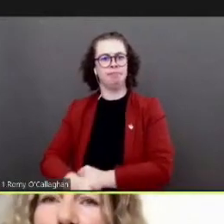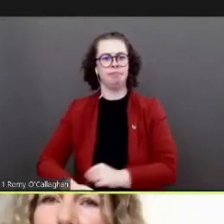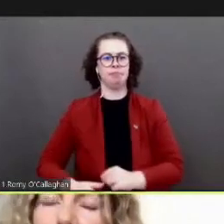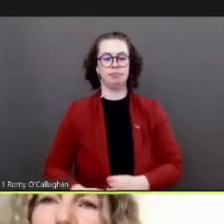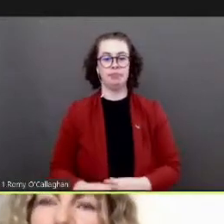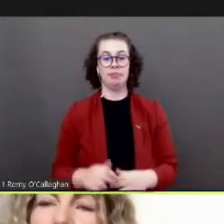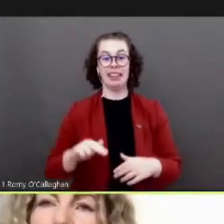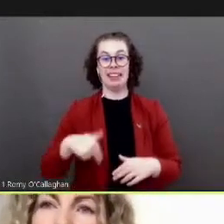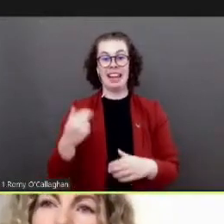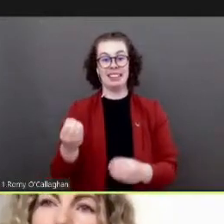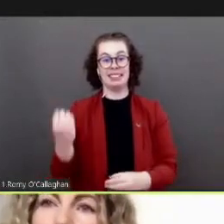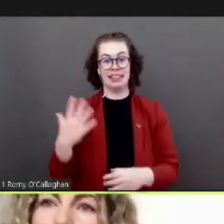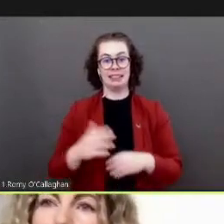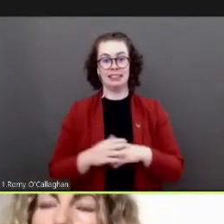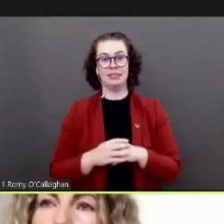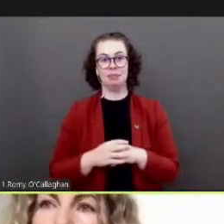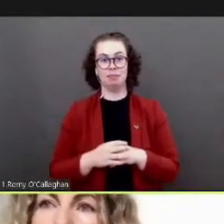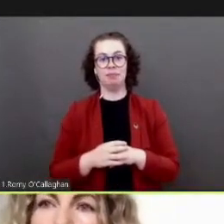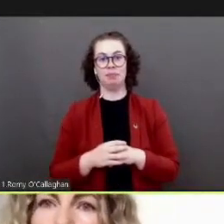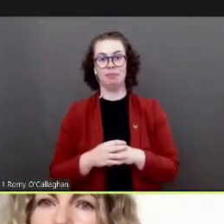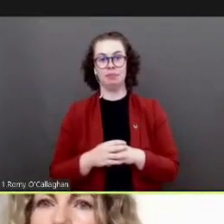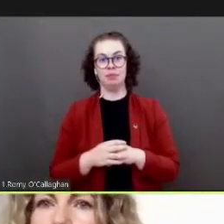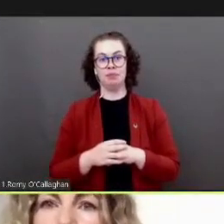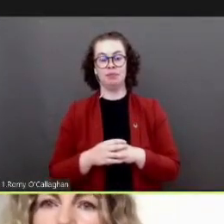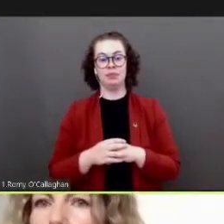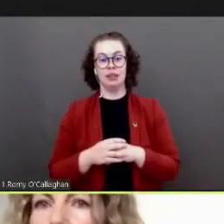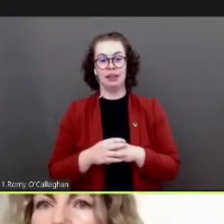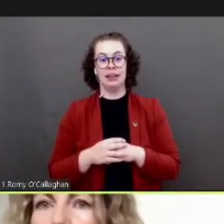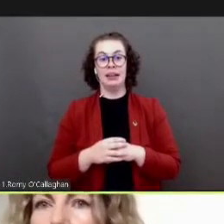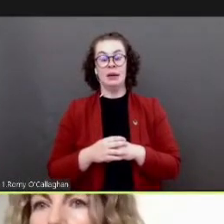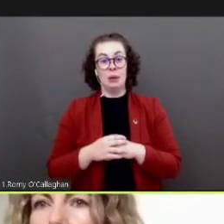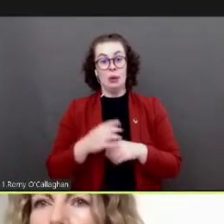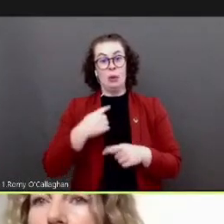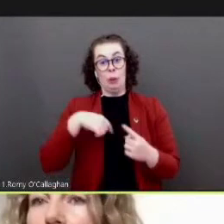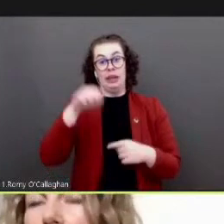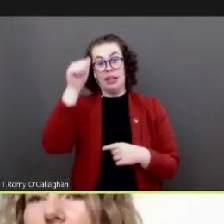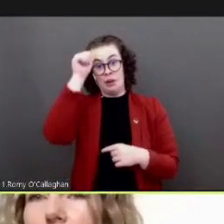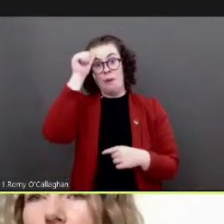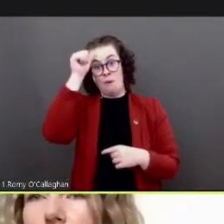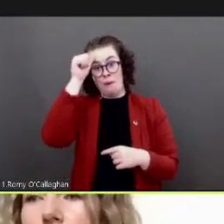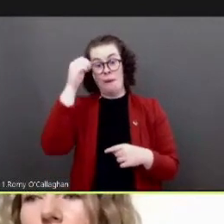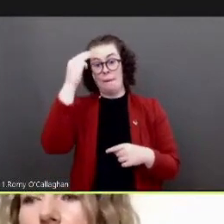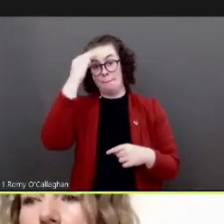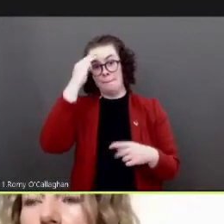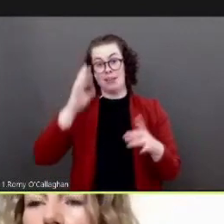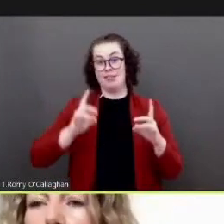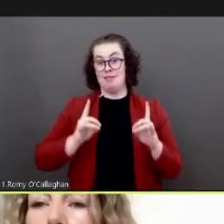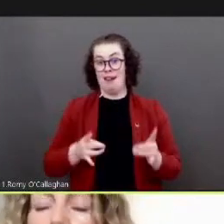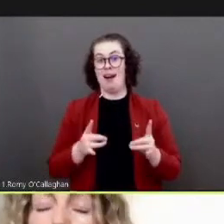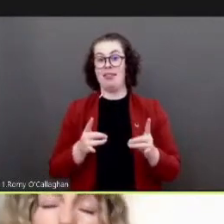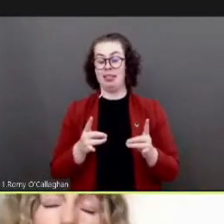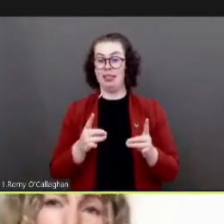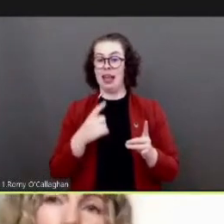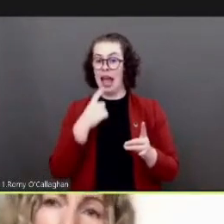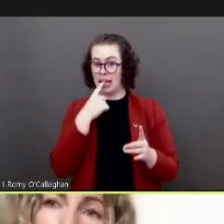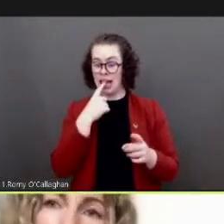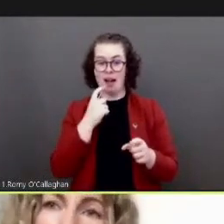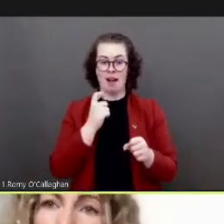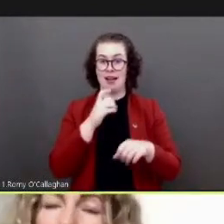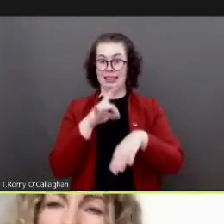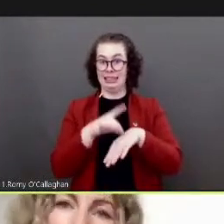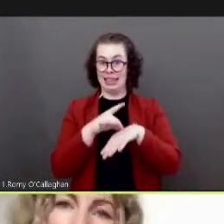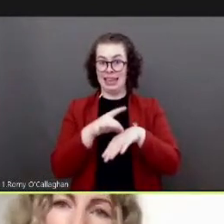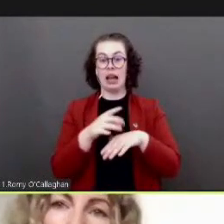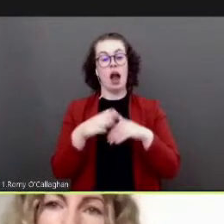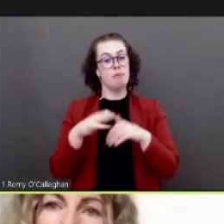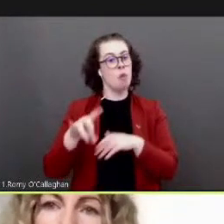The jury's absolutely in. We're very aware that mental health difficulties are at a much higher rate